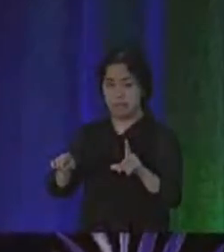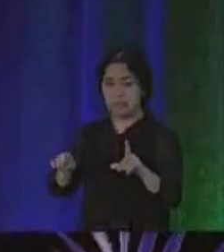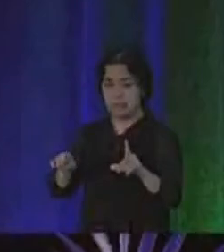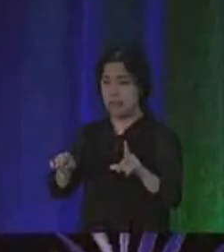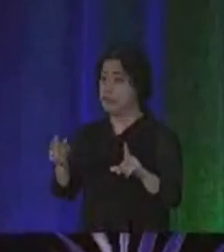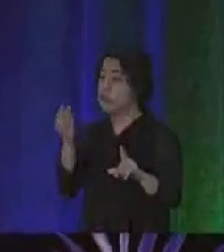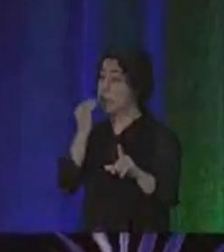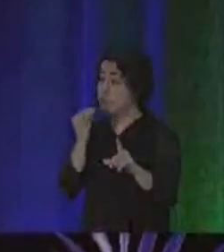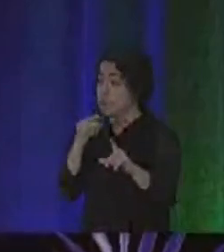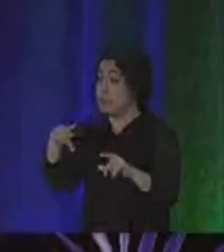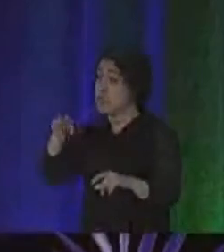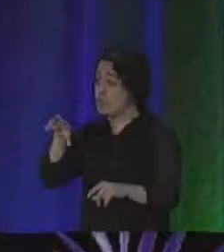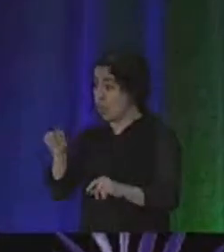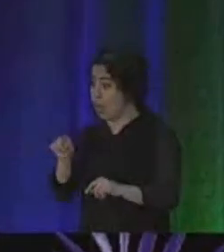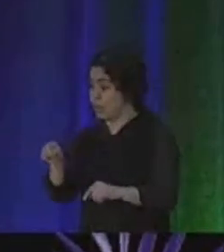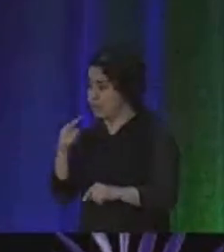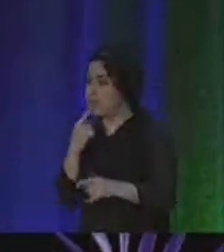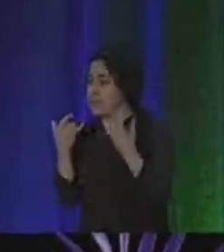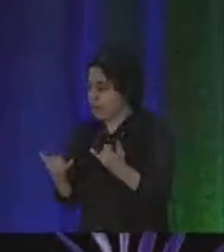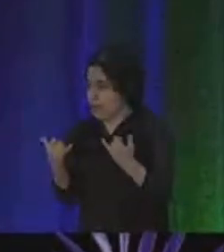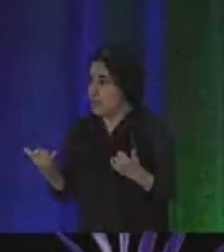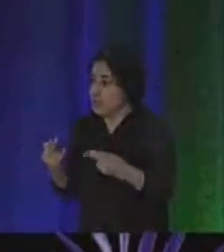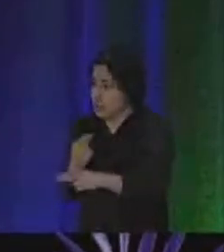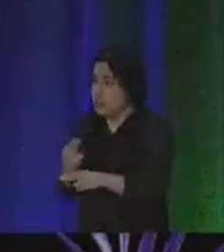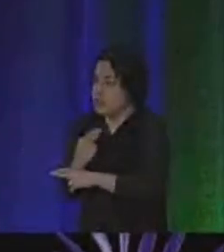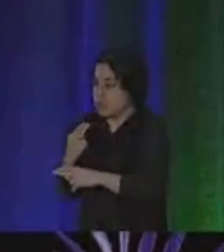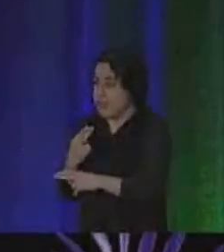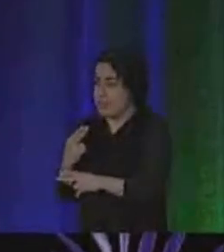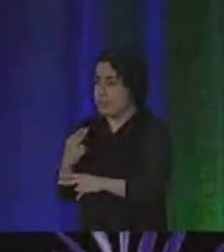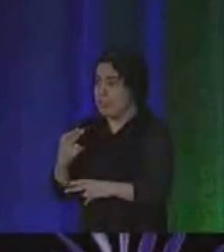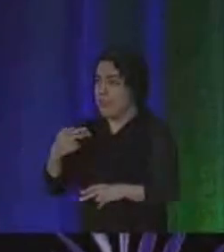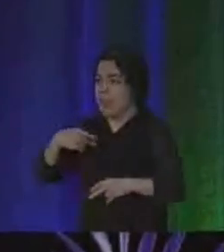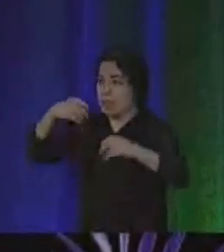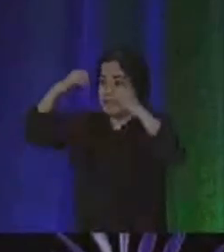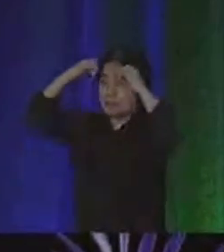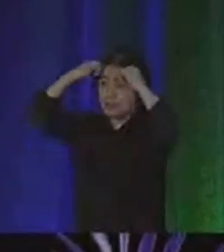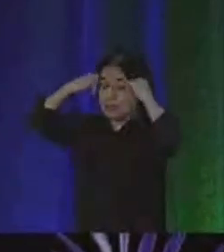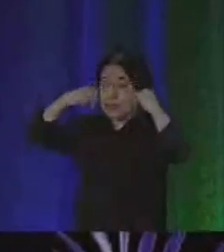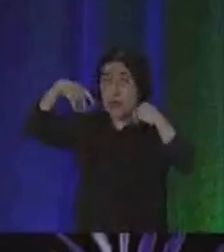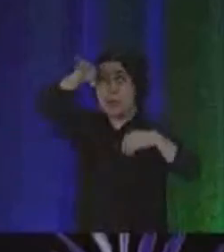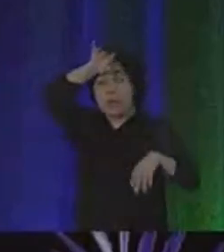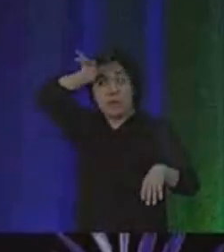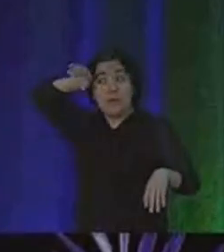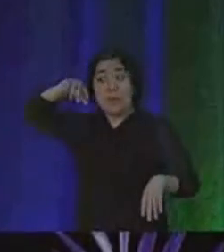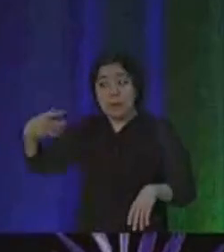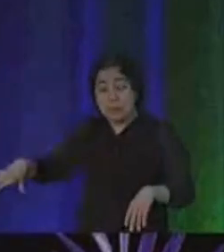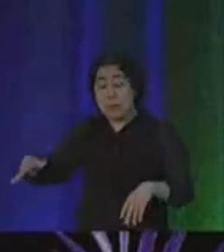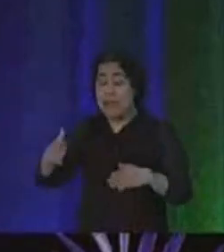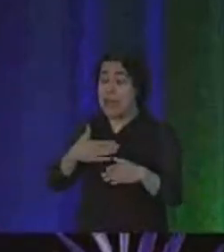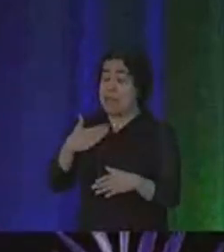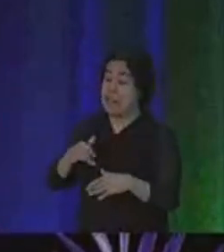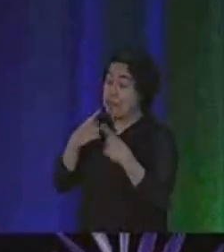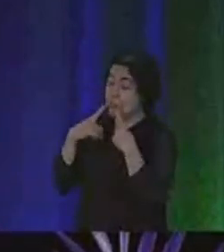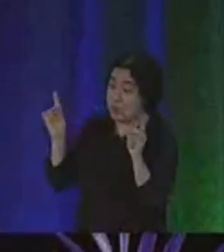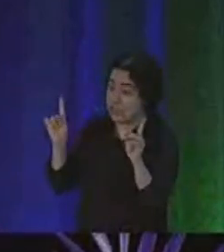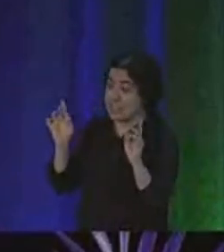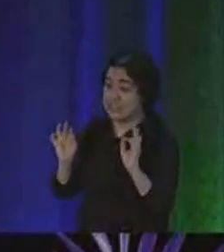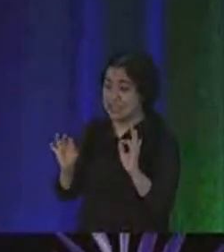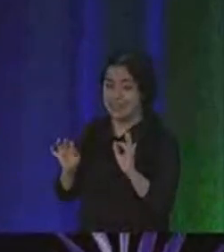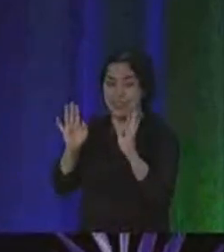Recipe Pro, it's an active user, and I'm sweating bullets because I'm glad that worked. Great. Awesome.